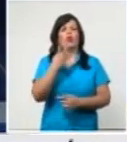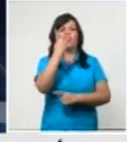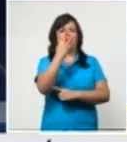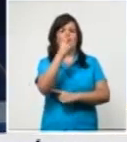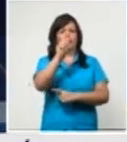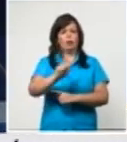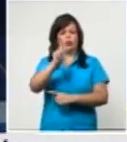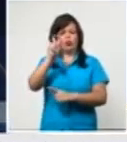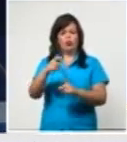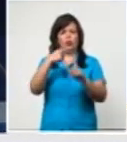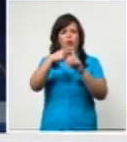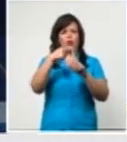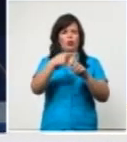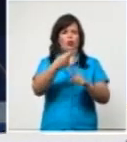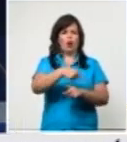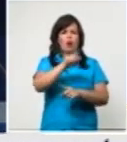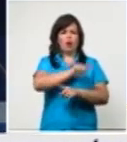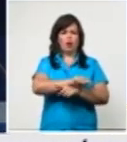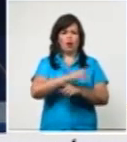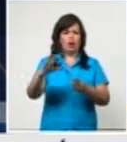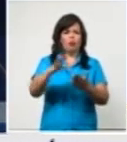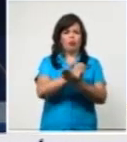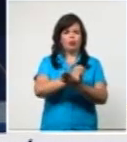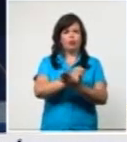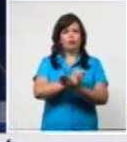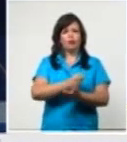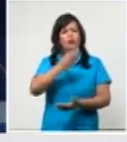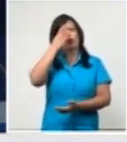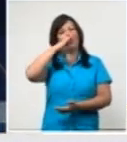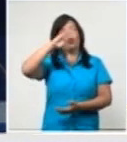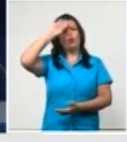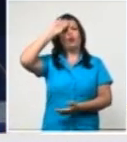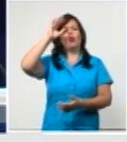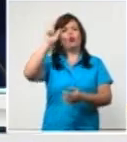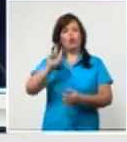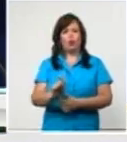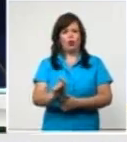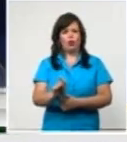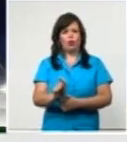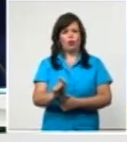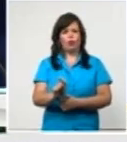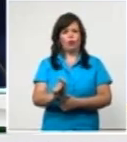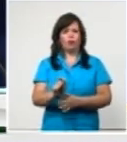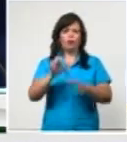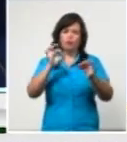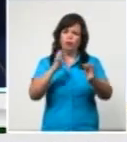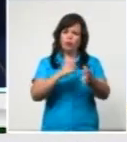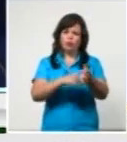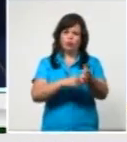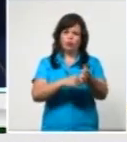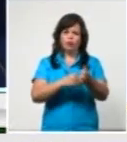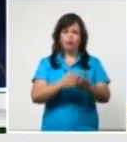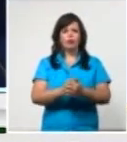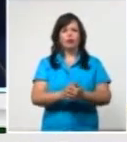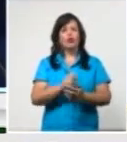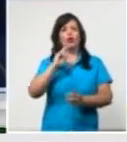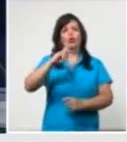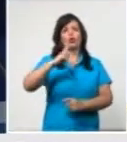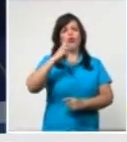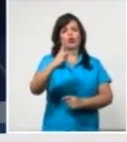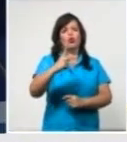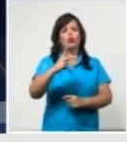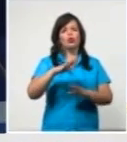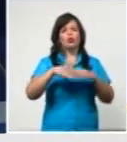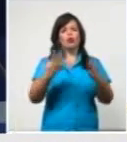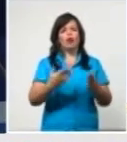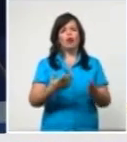1.4% of all the studied samples. Of the 4 cases diagnosed yesterday, all are Cubans, and this is something that has